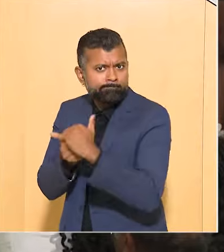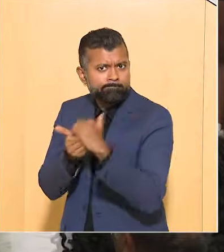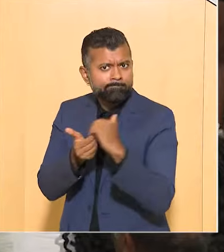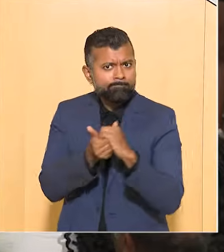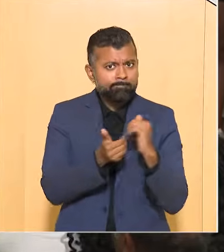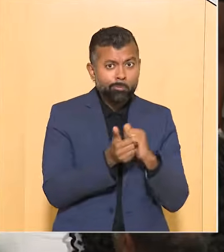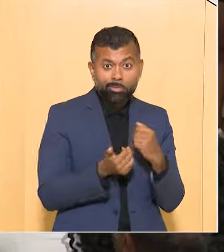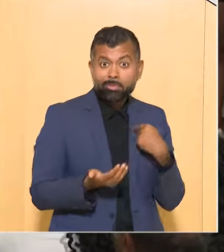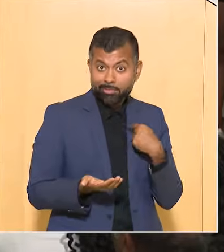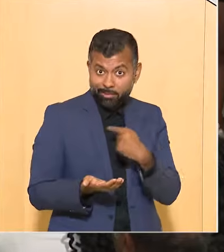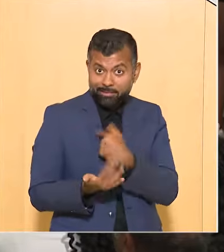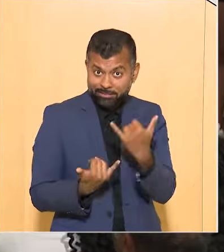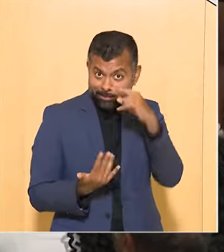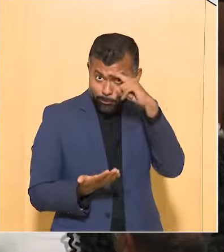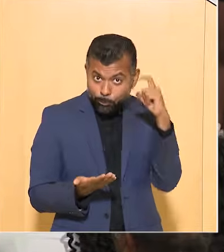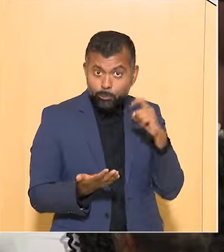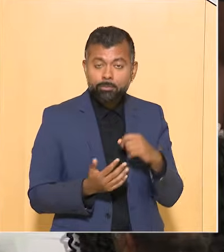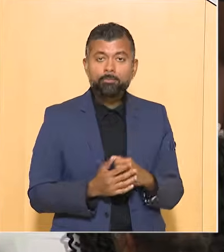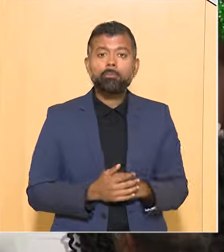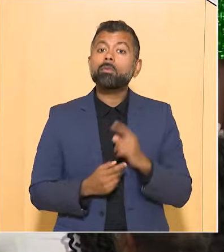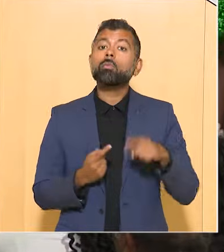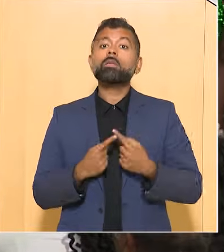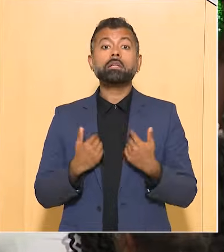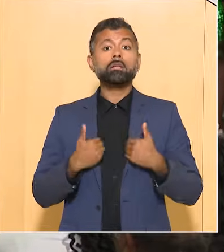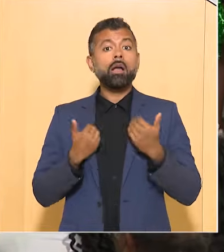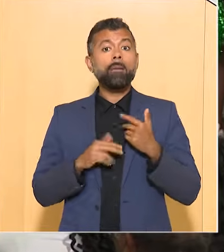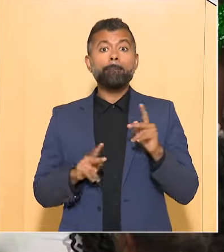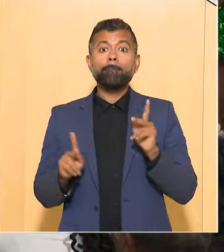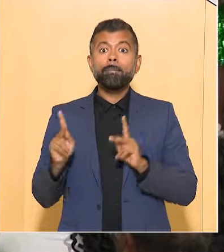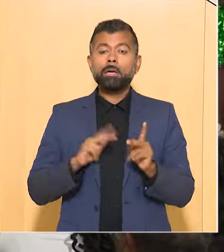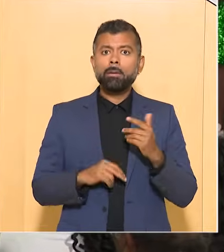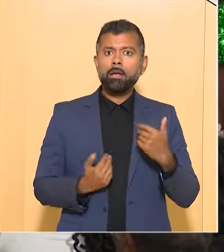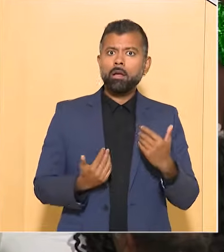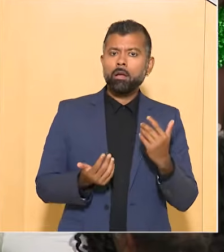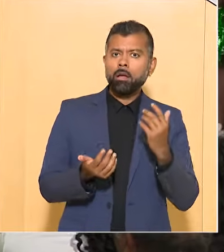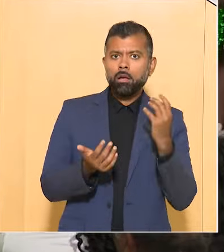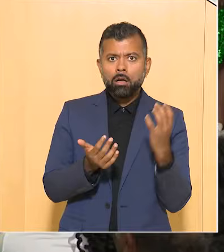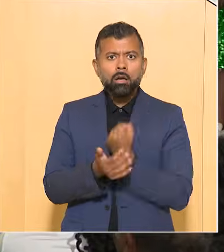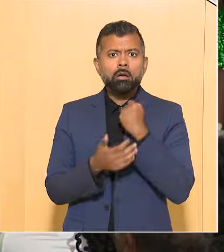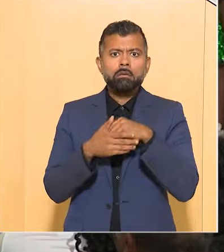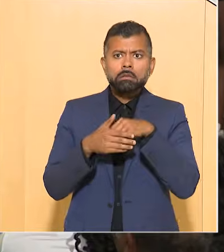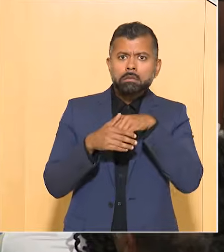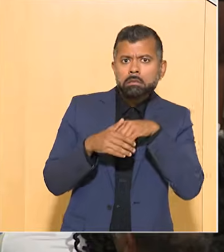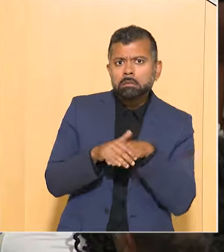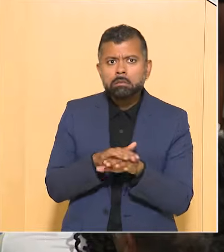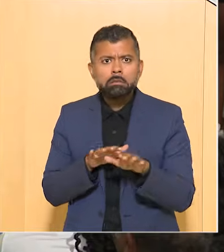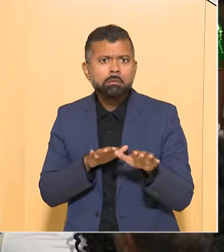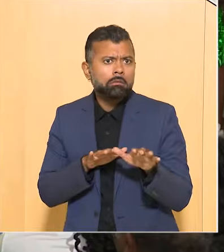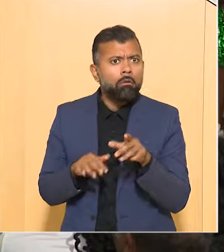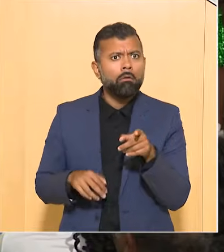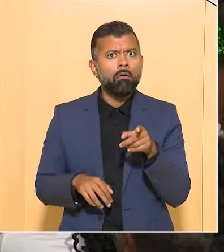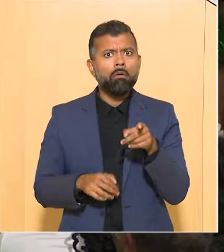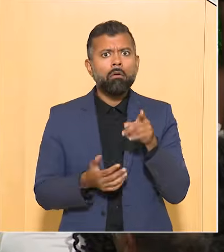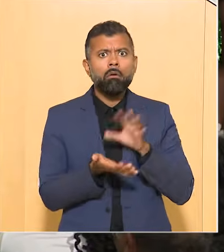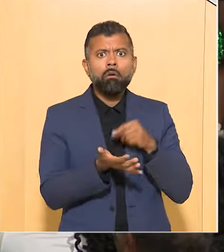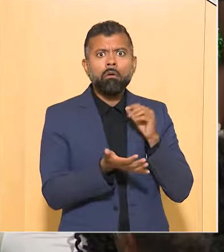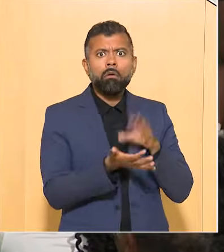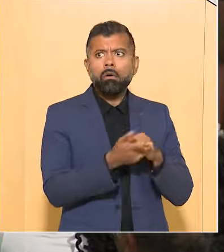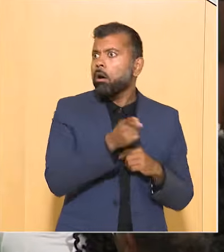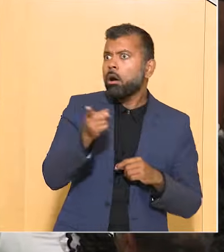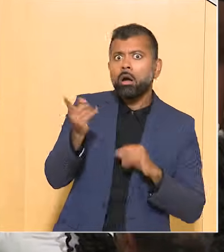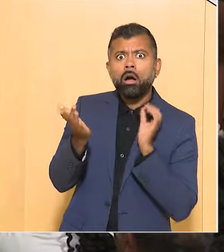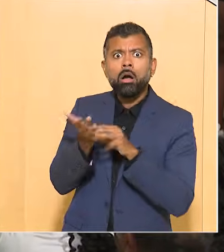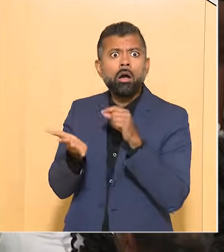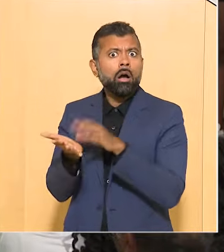when our young people are exposed to great adults who challenge them, who care about them, and who just